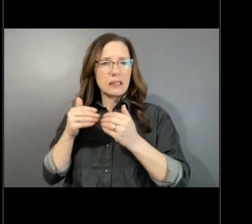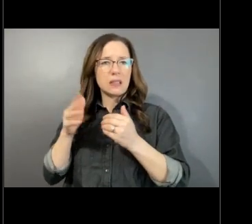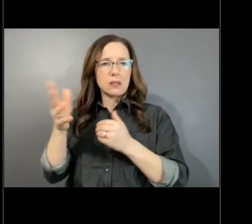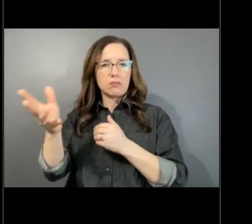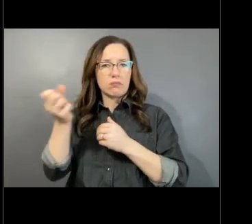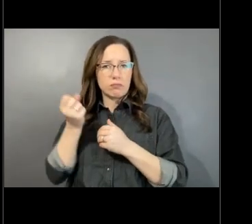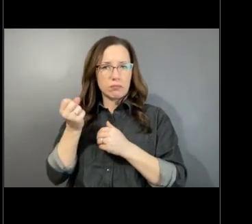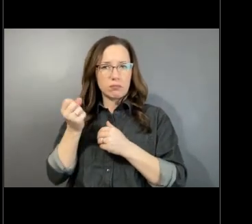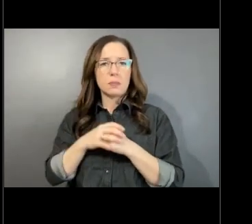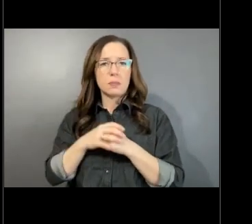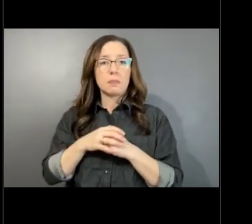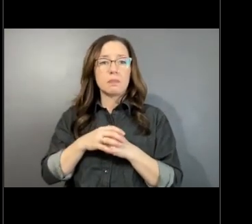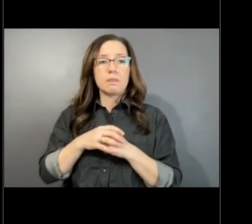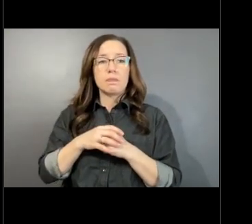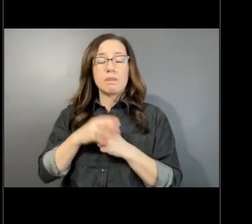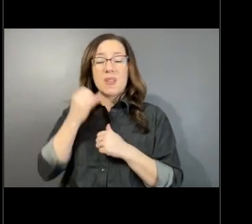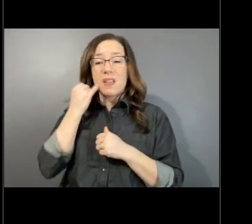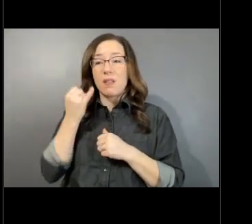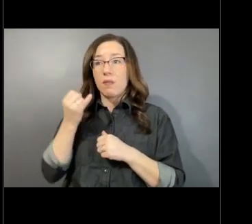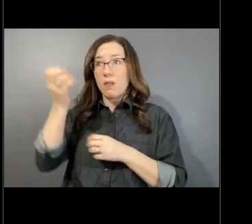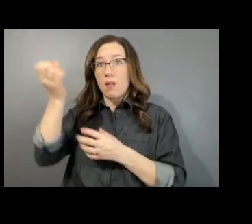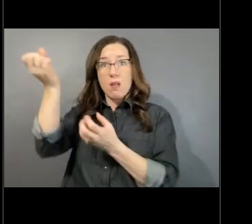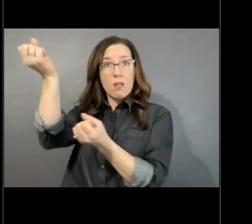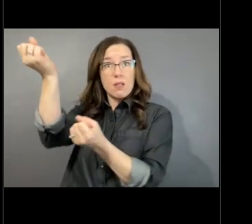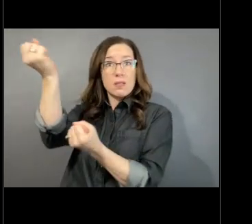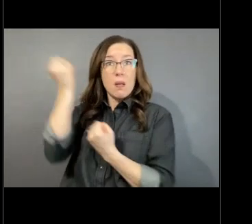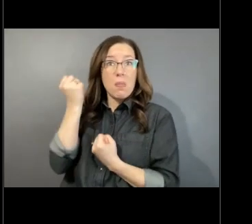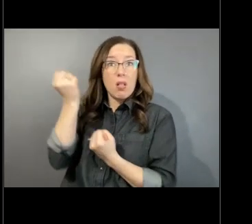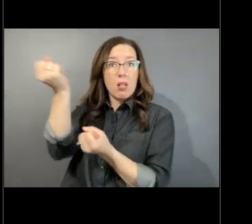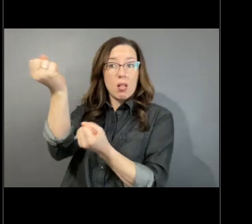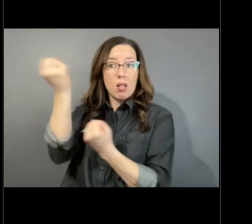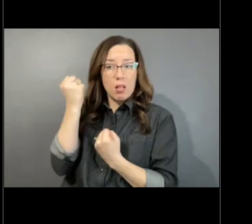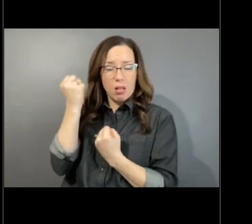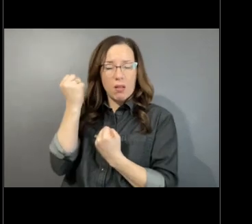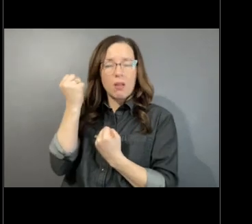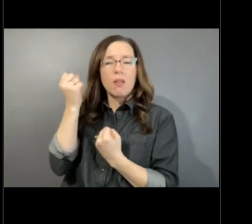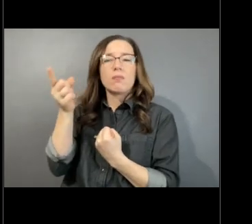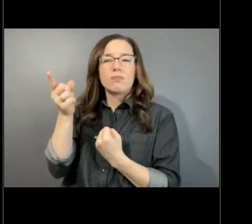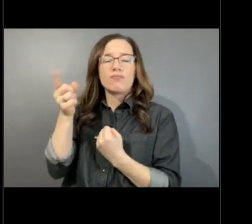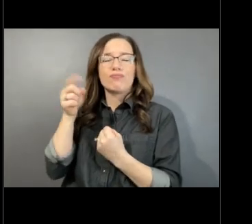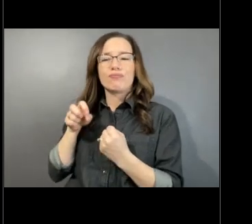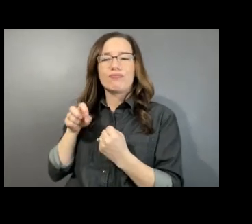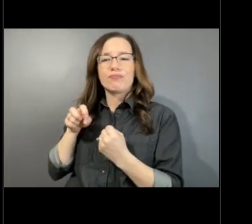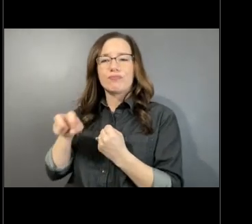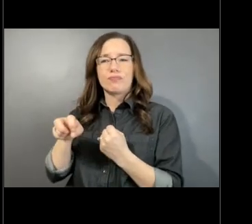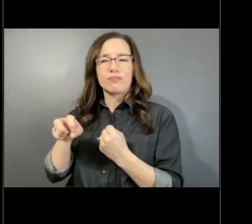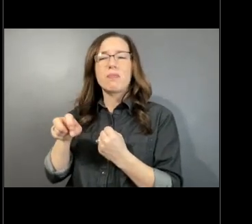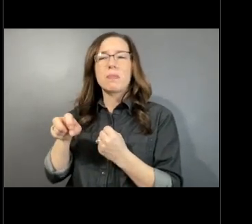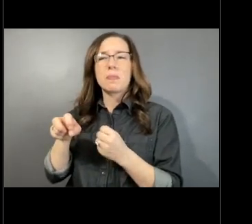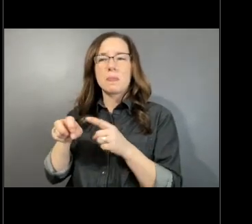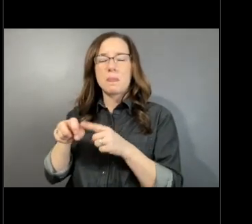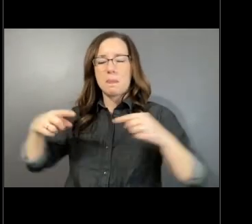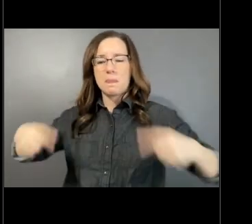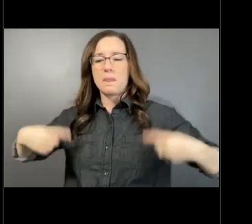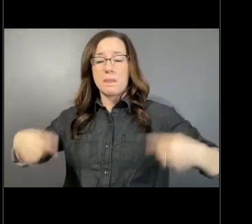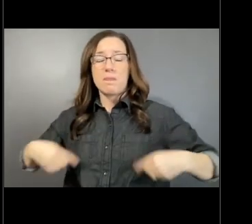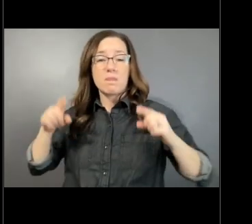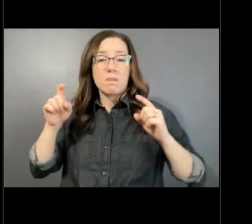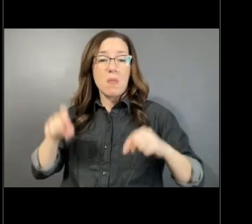If double ovens are installed, a wheelchair user must be able to execute